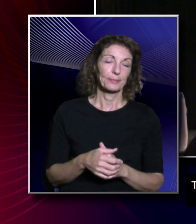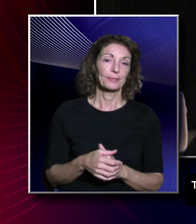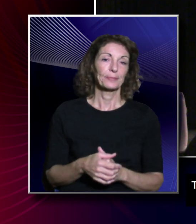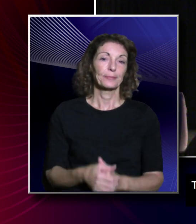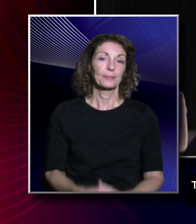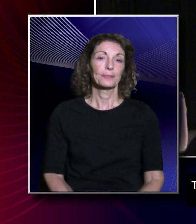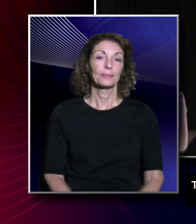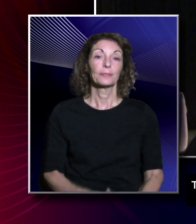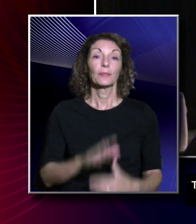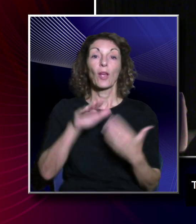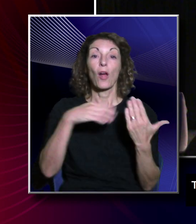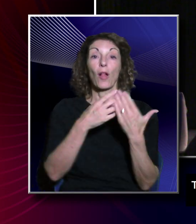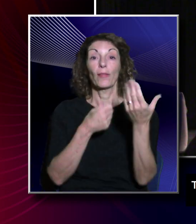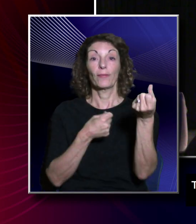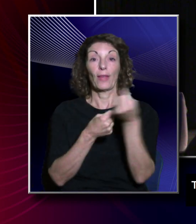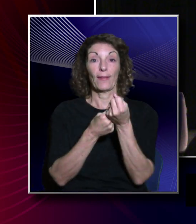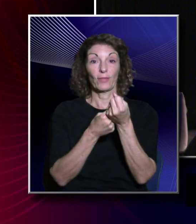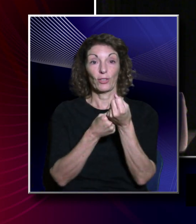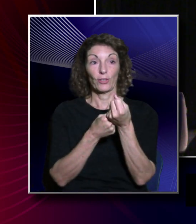All in favor?